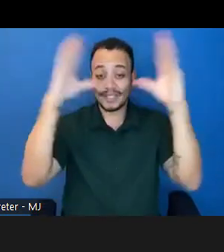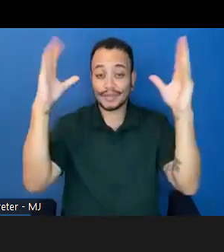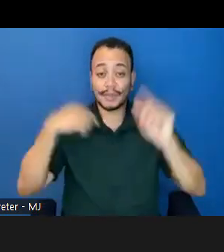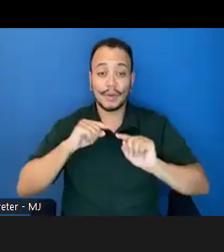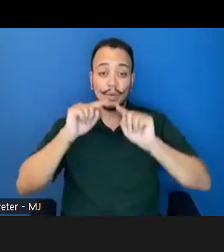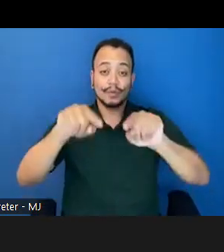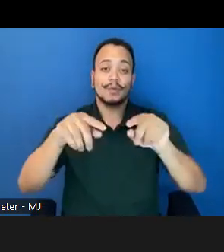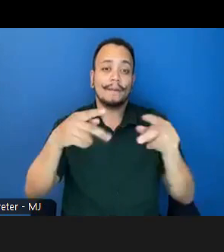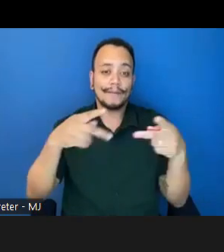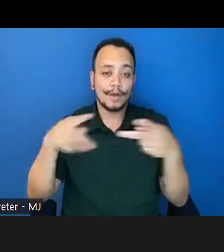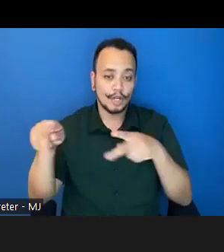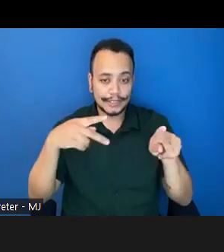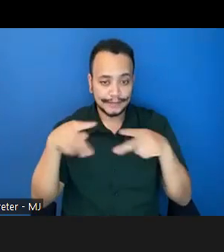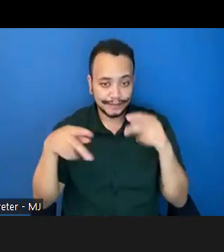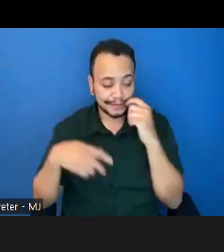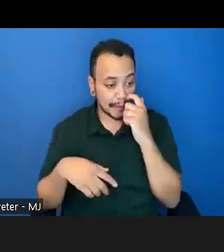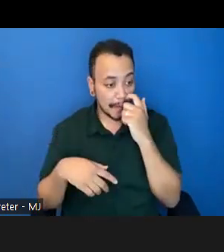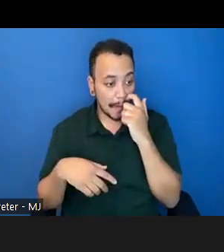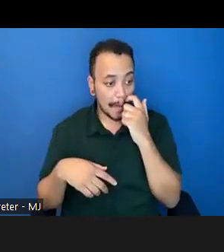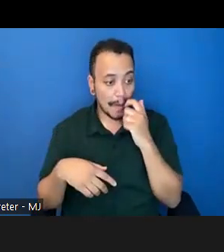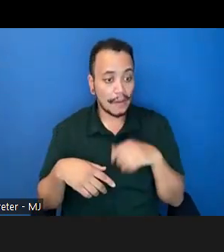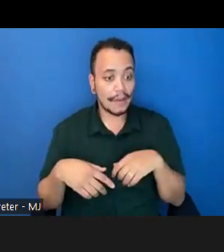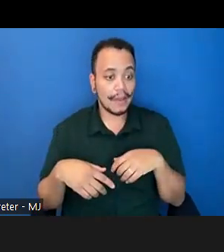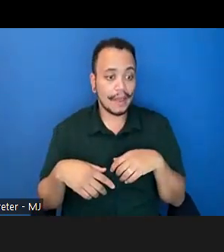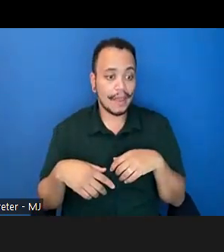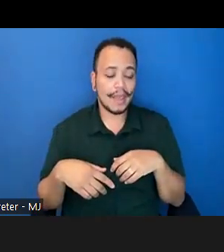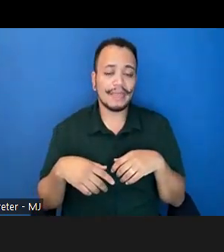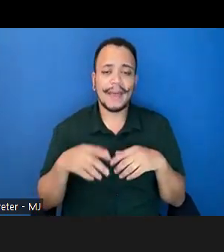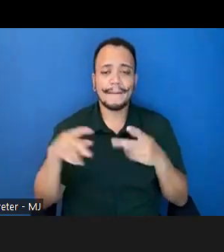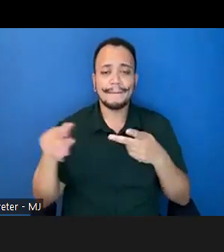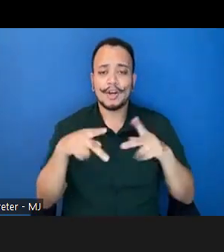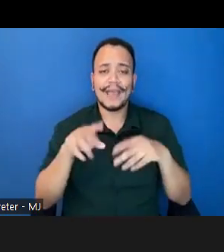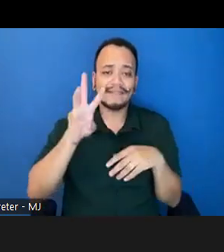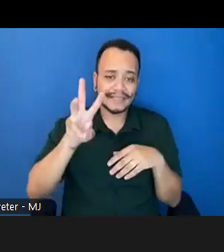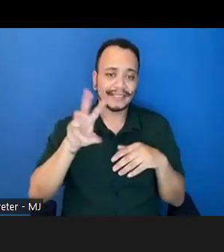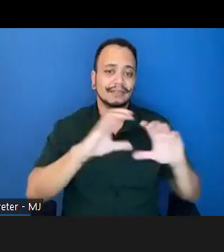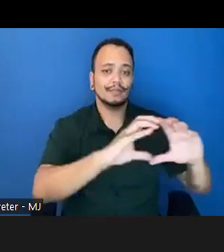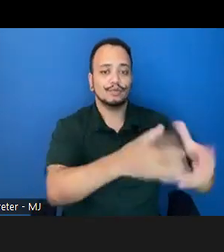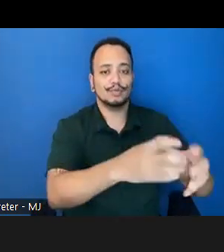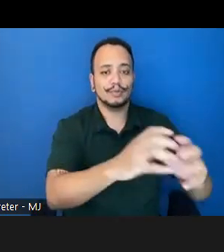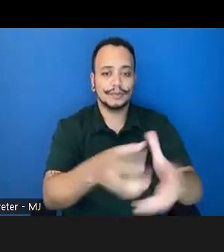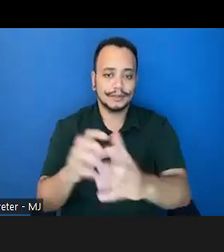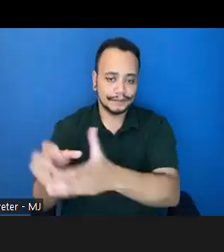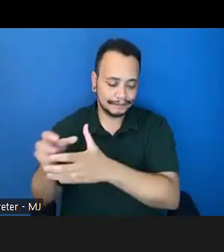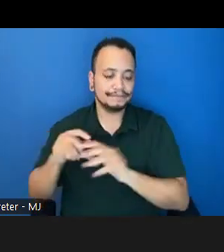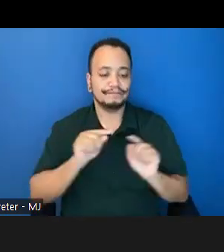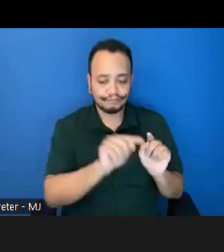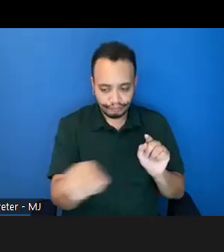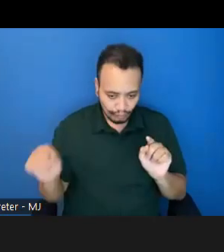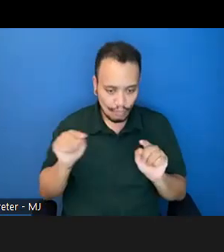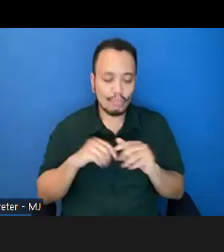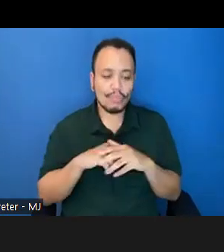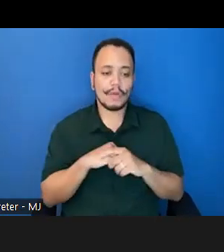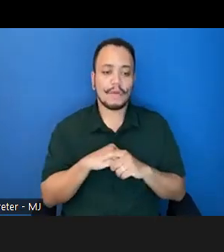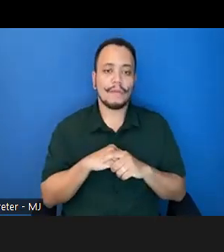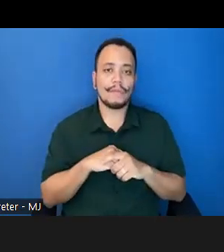there are 6 groups of people at the party. Once you know about